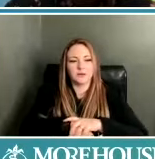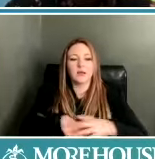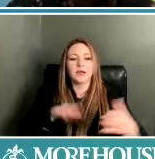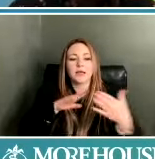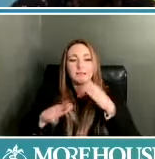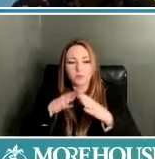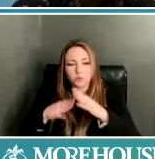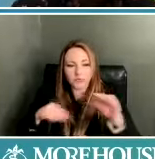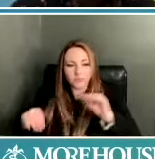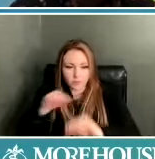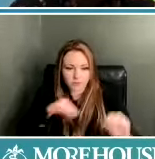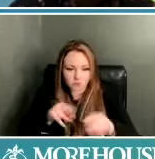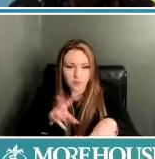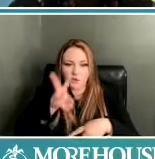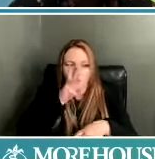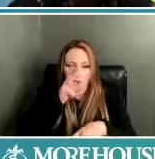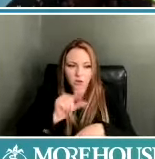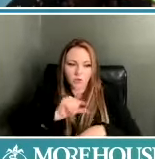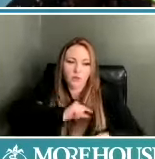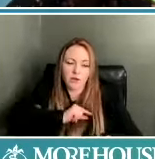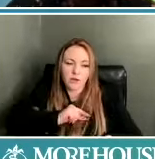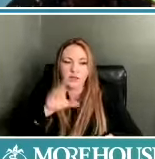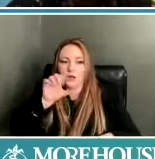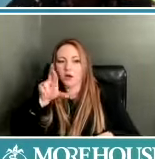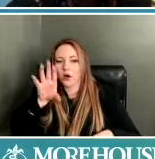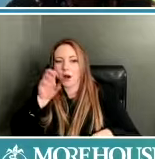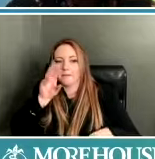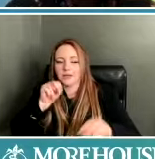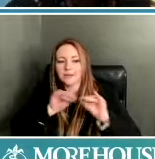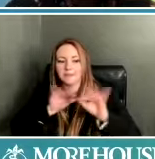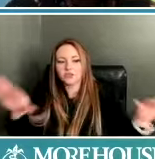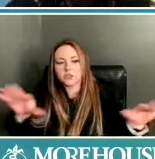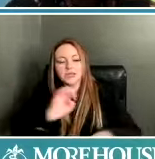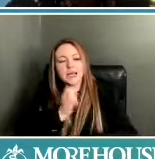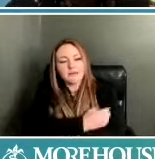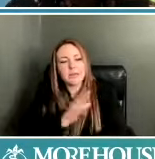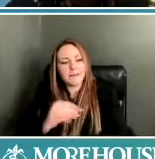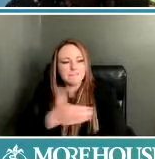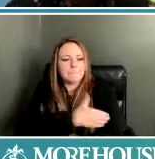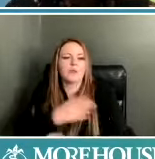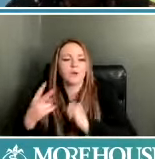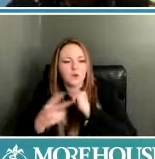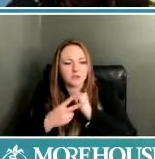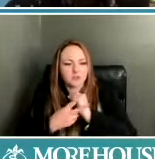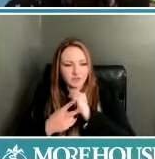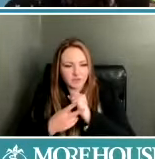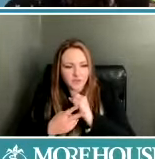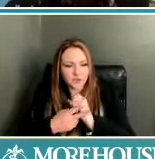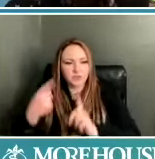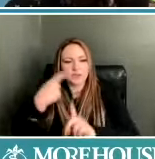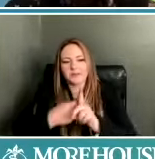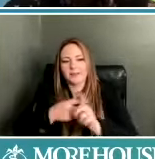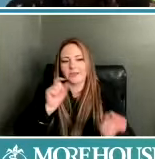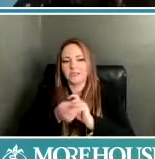carbon emission, energy and power conversations, and climate change effects on vulnerable communities through a policy and health equity lens.